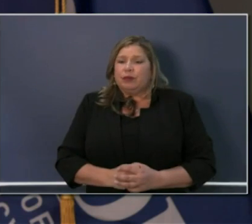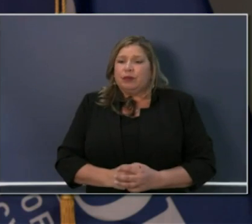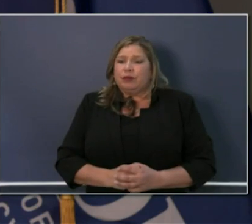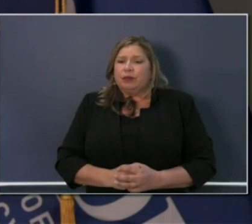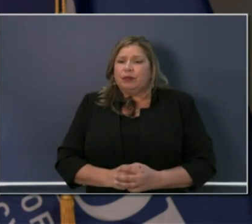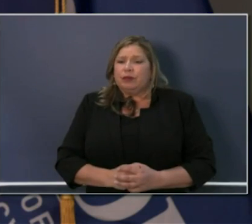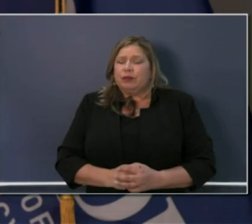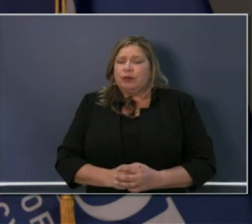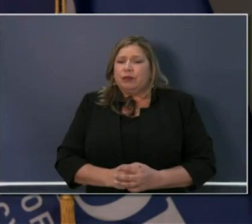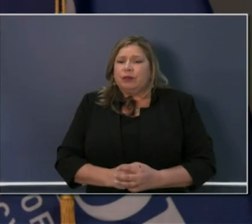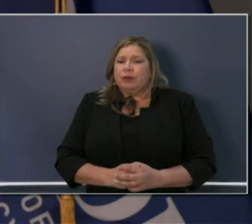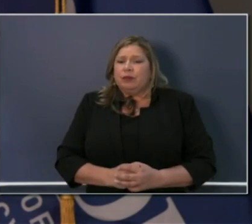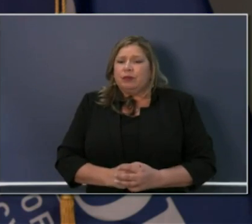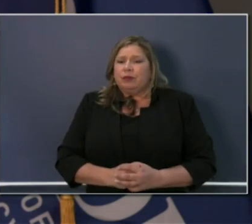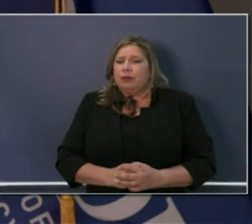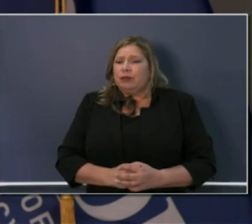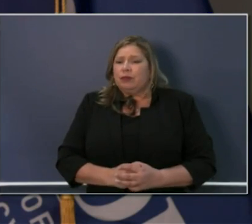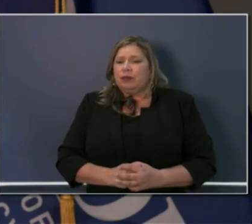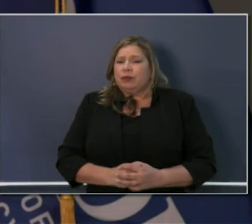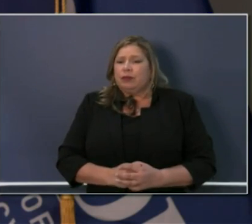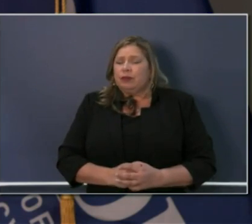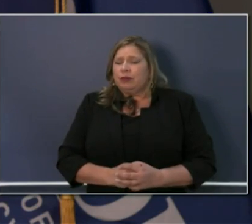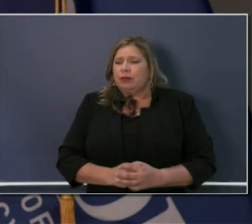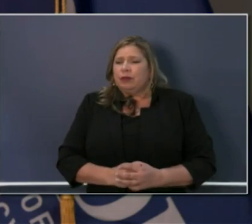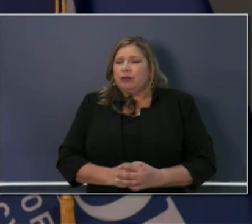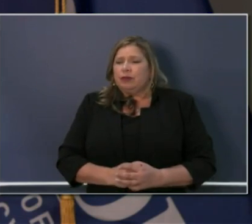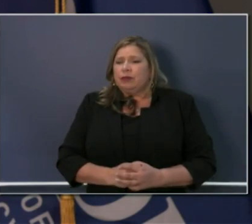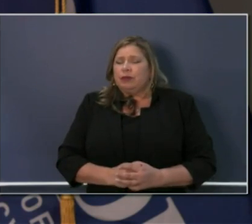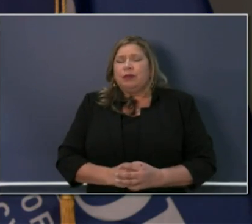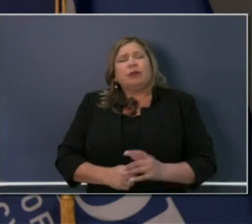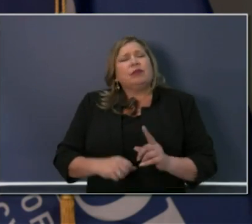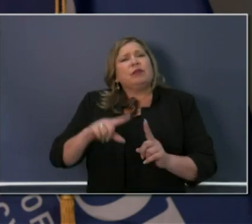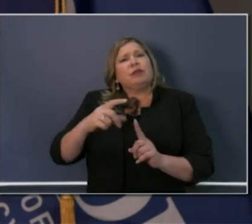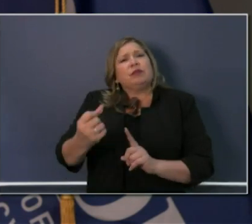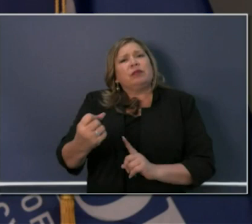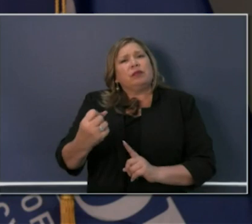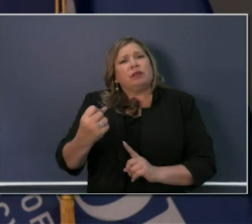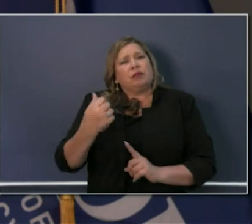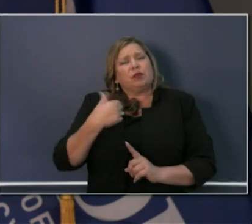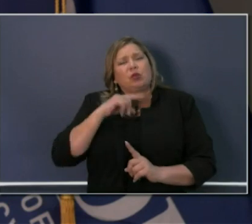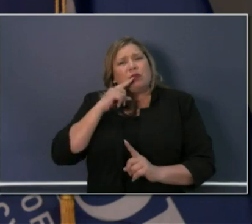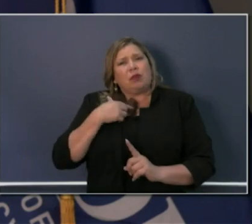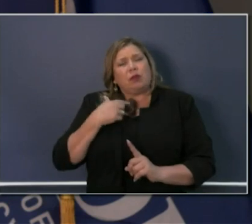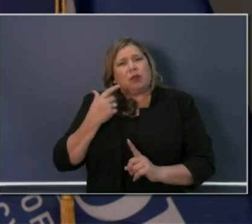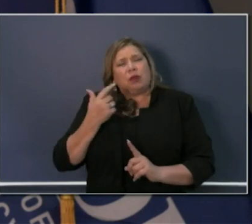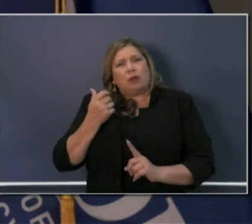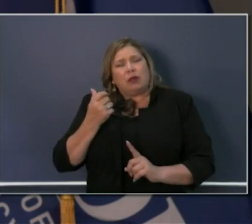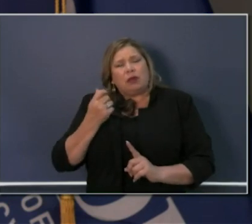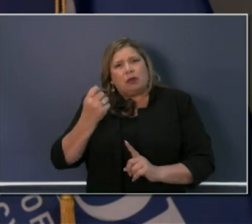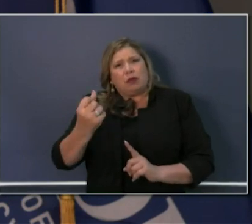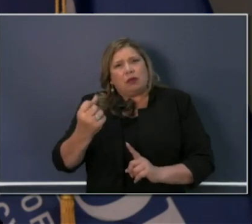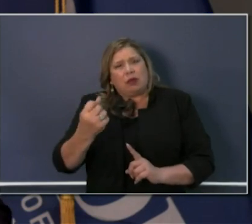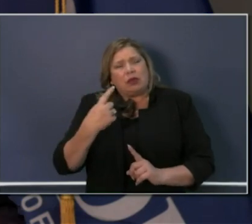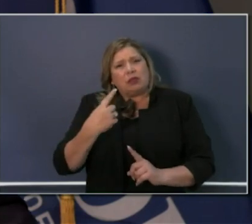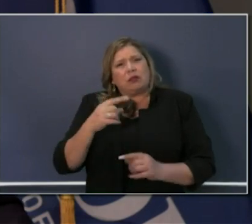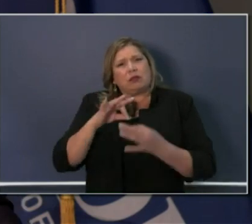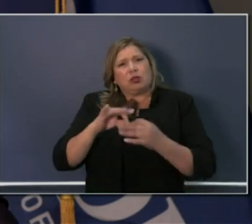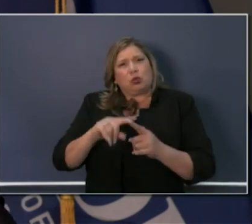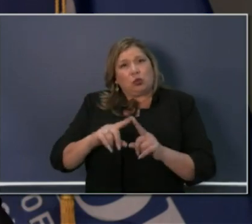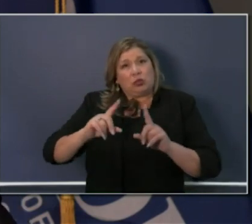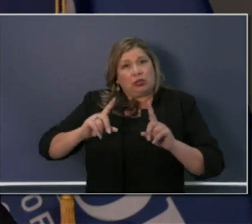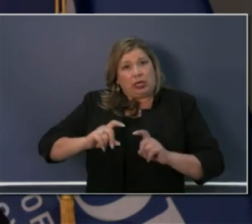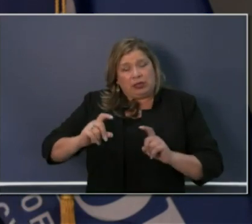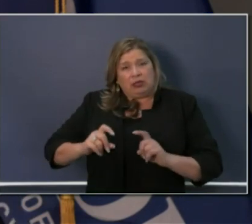I heard you correctly, are you saying that the state needs to be testing not just people with symptoms, but a broader range of people so we can ascertain